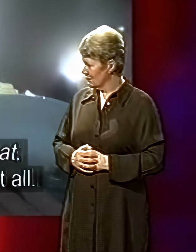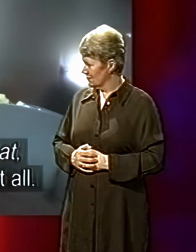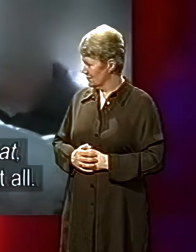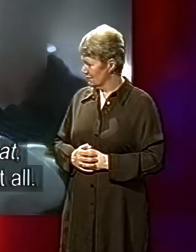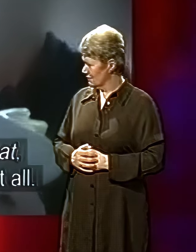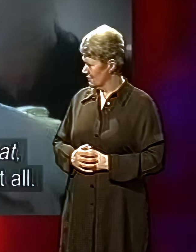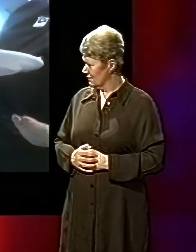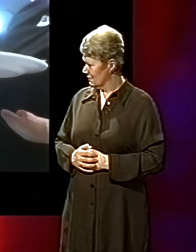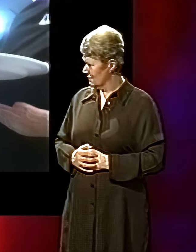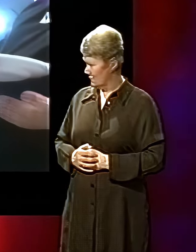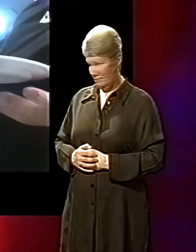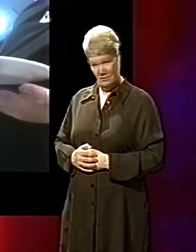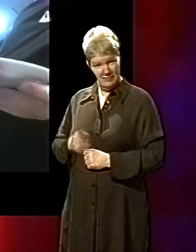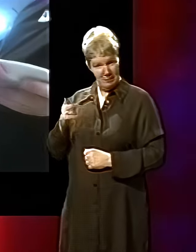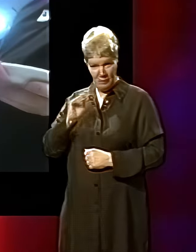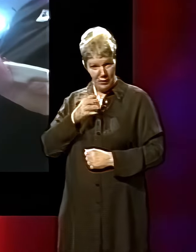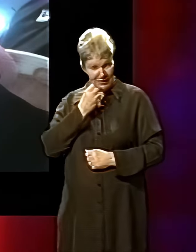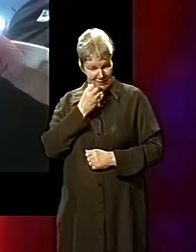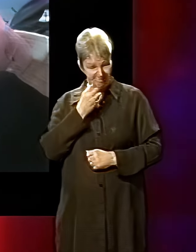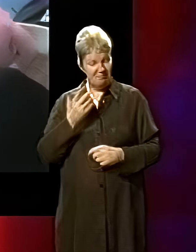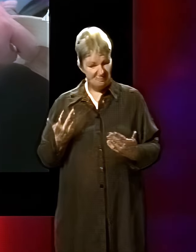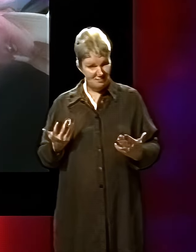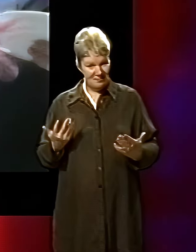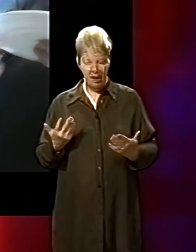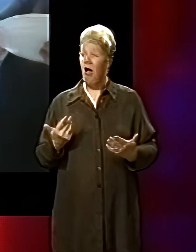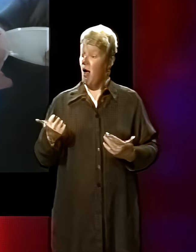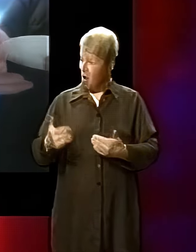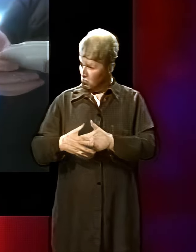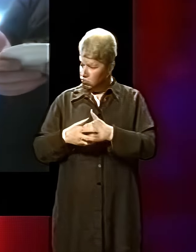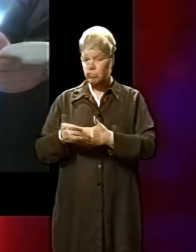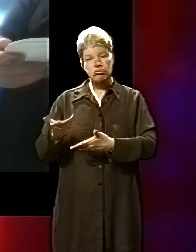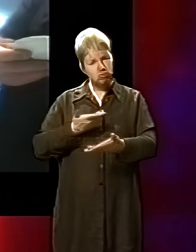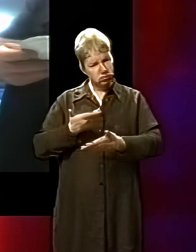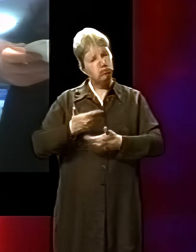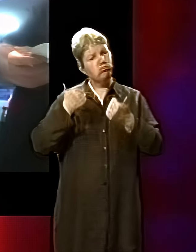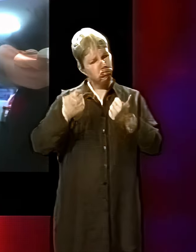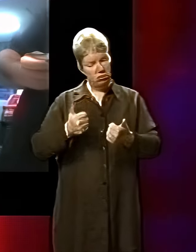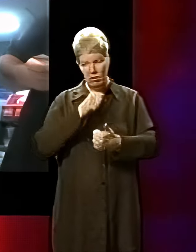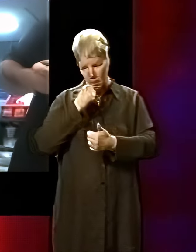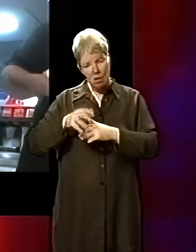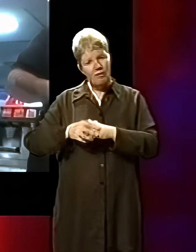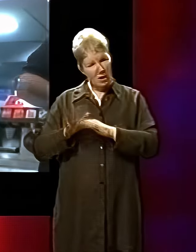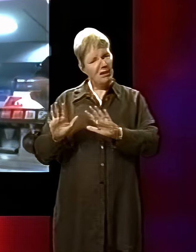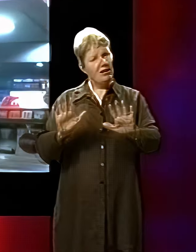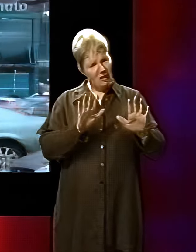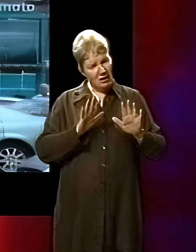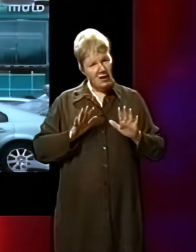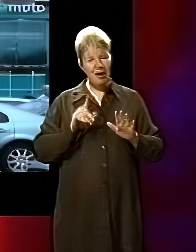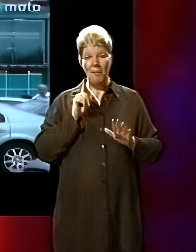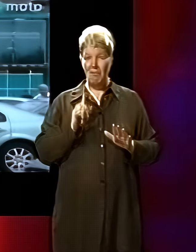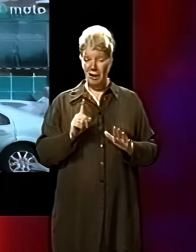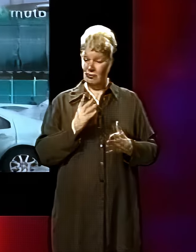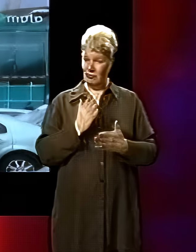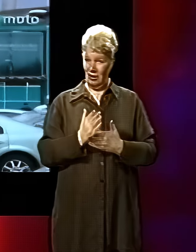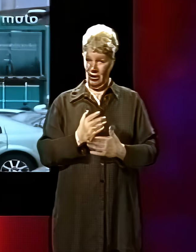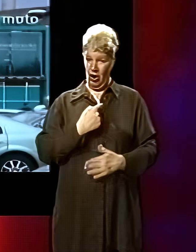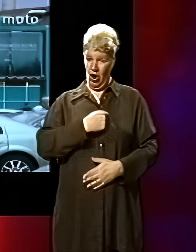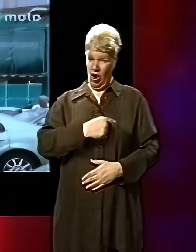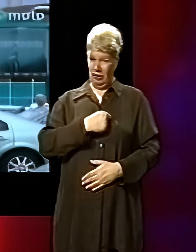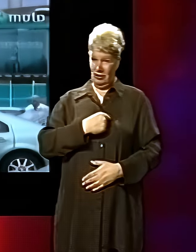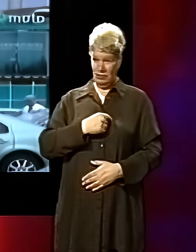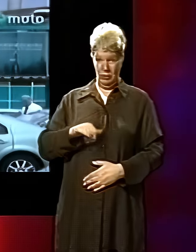no. We did experience friendly and helpful service from all the companies in our road test, but the award for honesty has